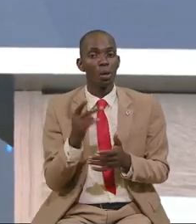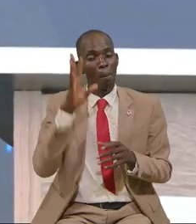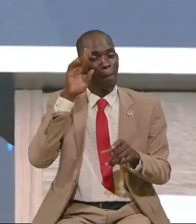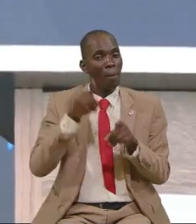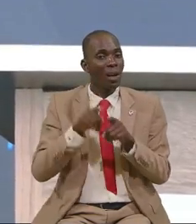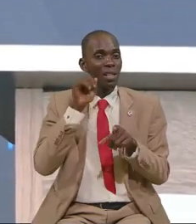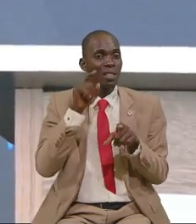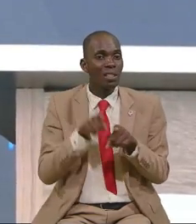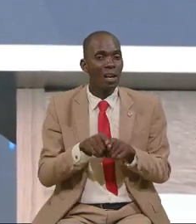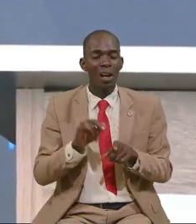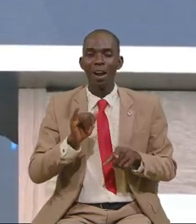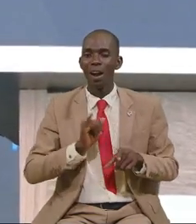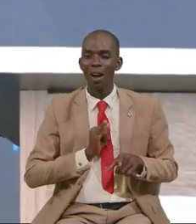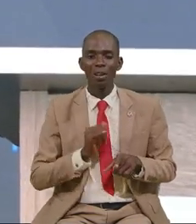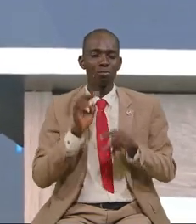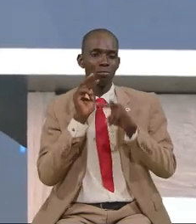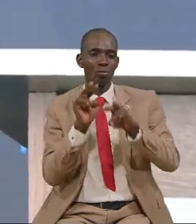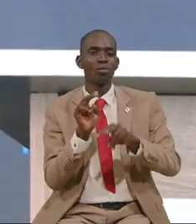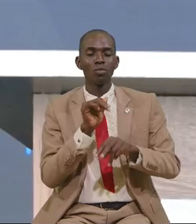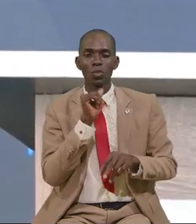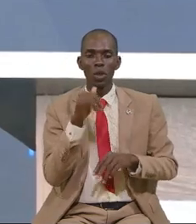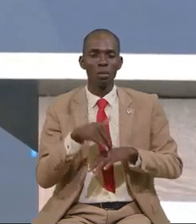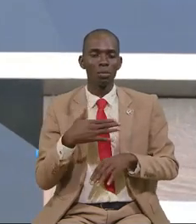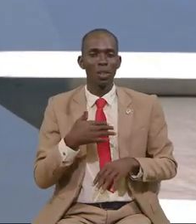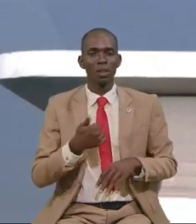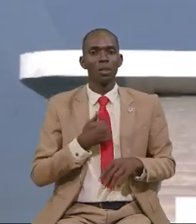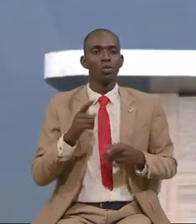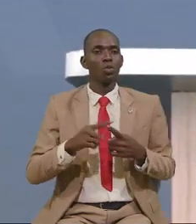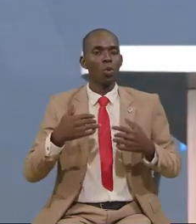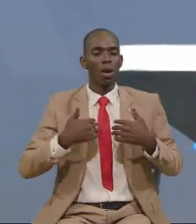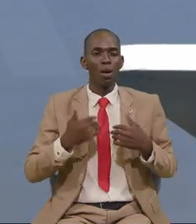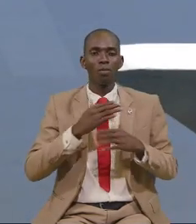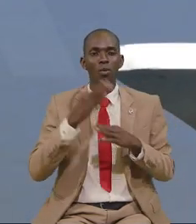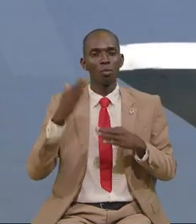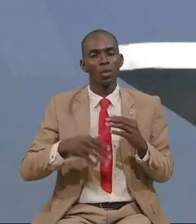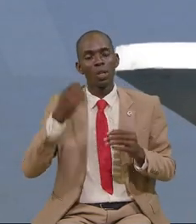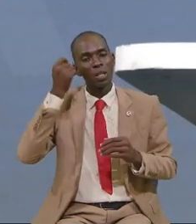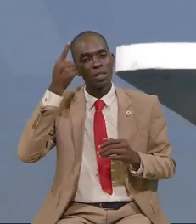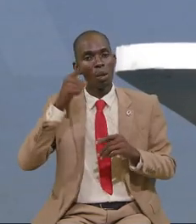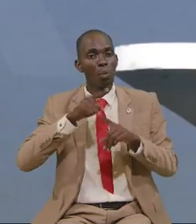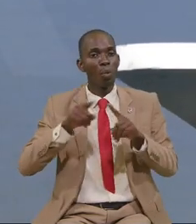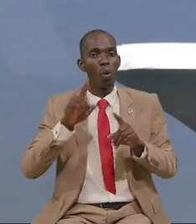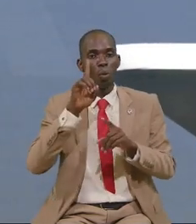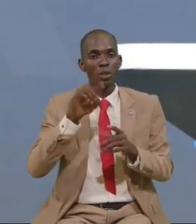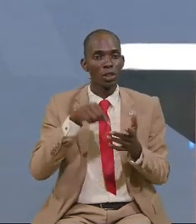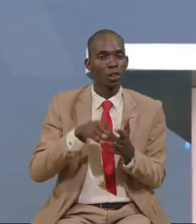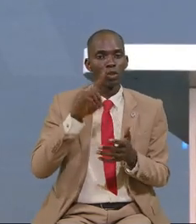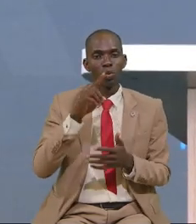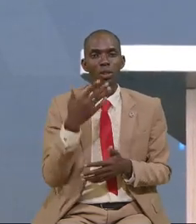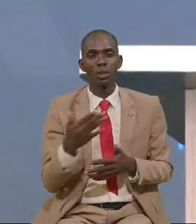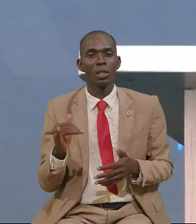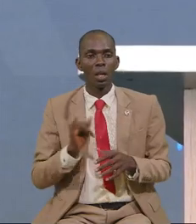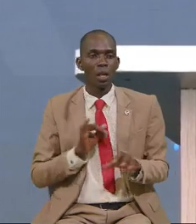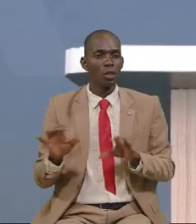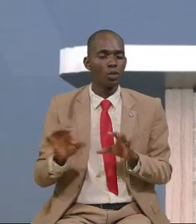count not myself to have apprehended, but this one thing I do, forgetting